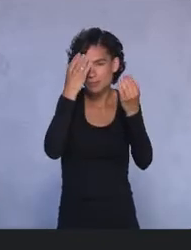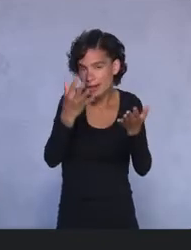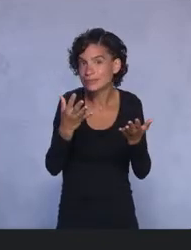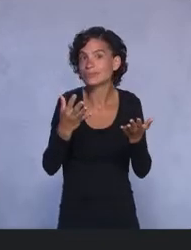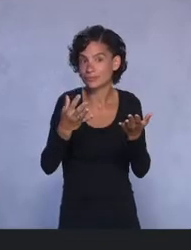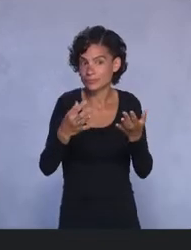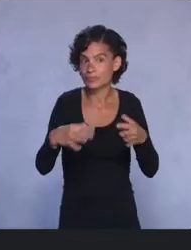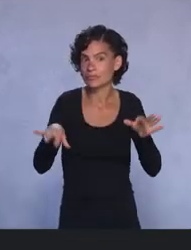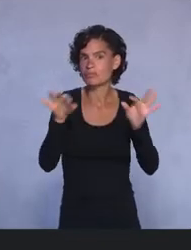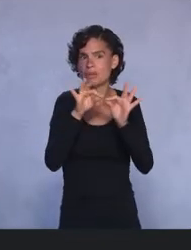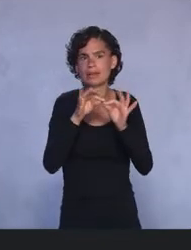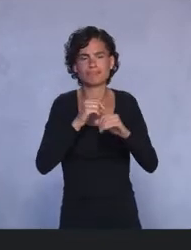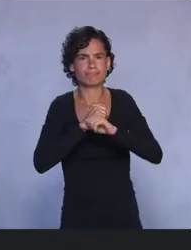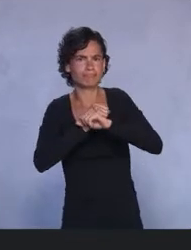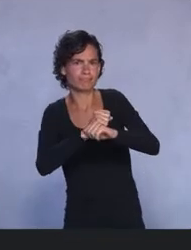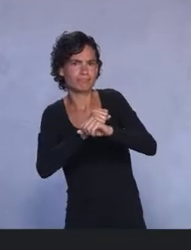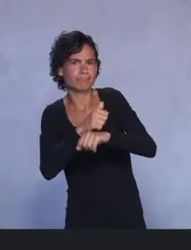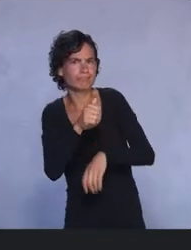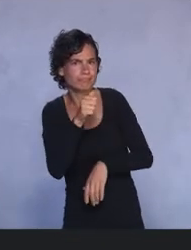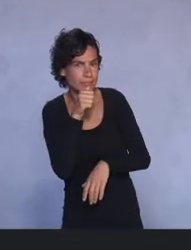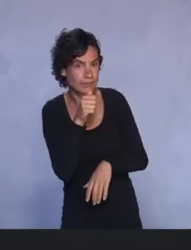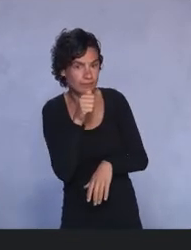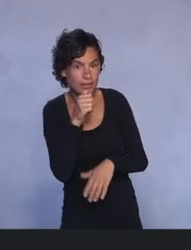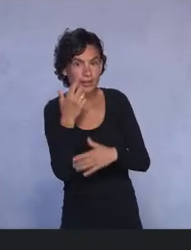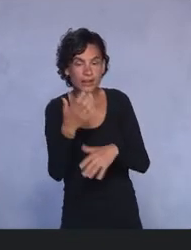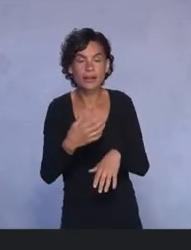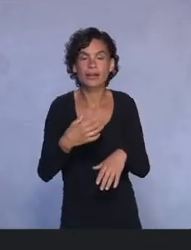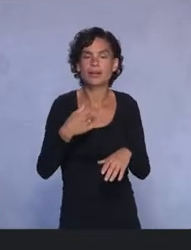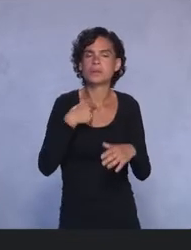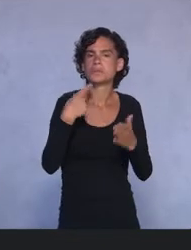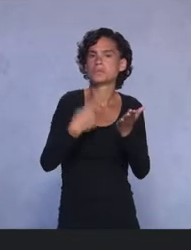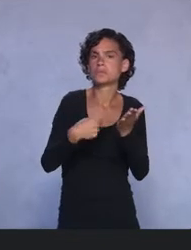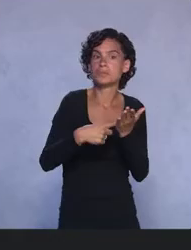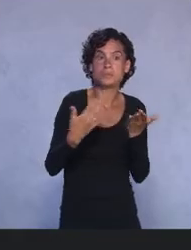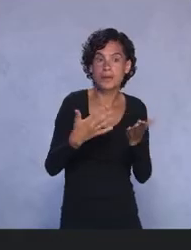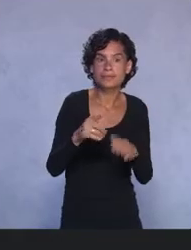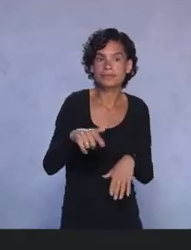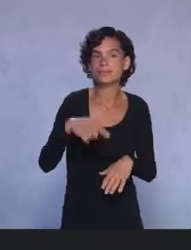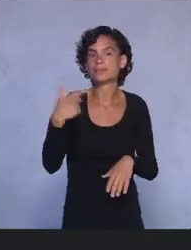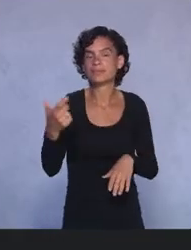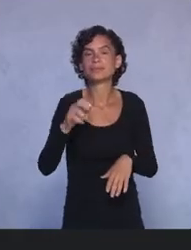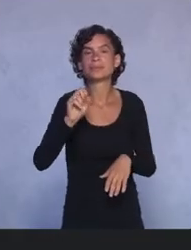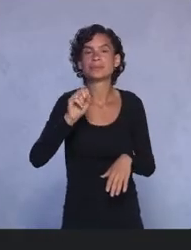and secure. To tell you more about that, let me hand it off to Suzanne.